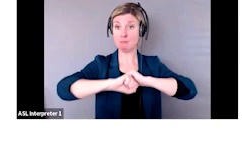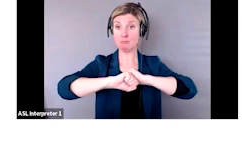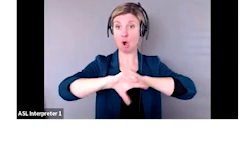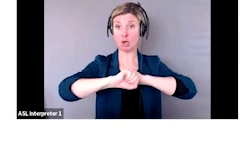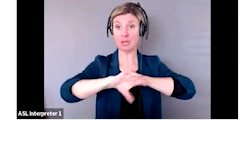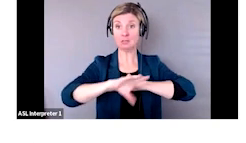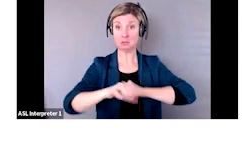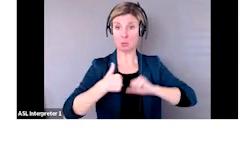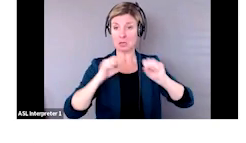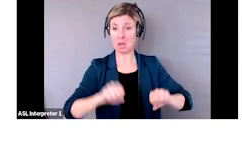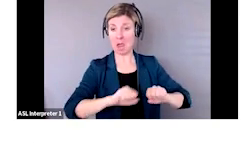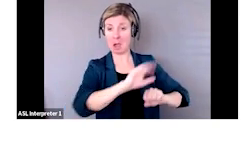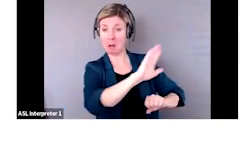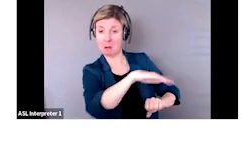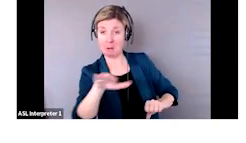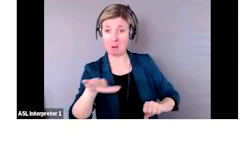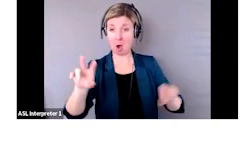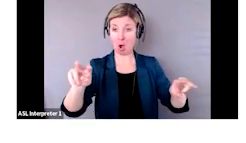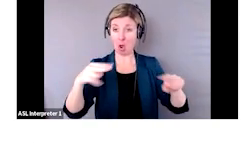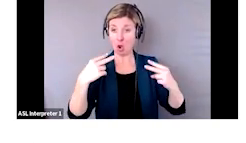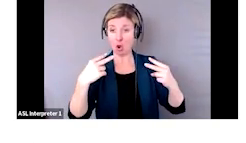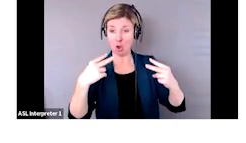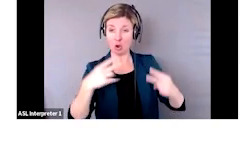Or if you haven't paid attention to the numbers, you may just be